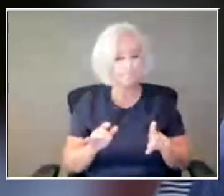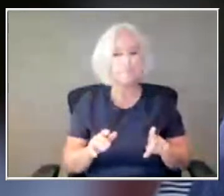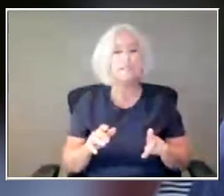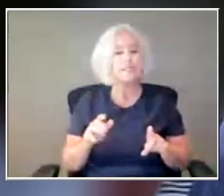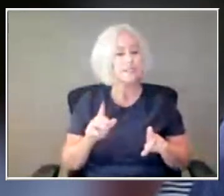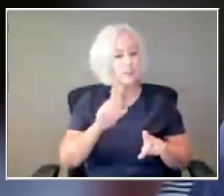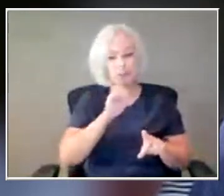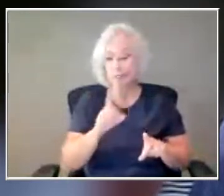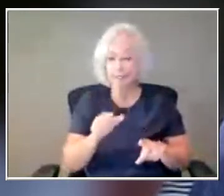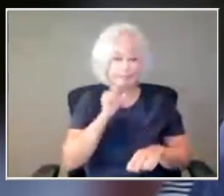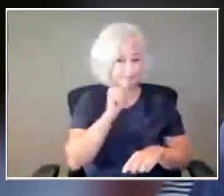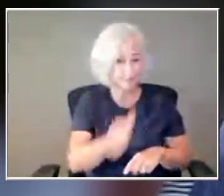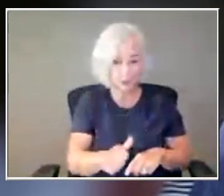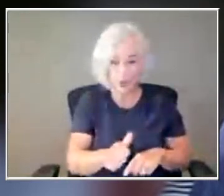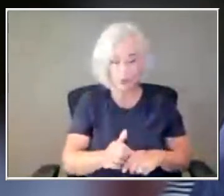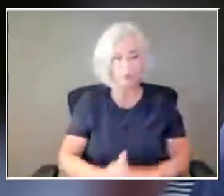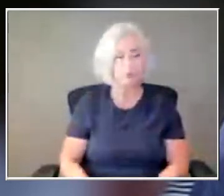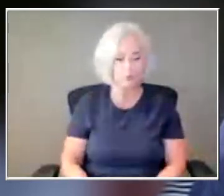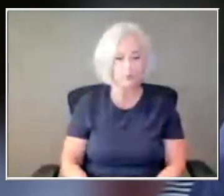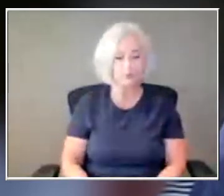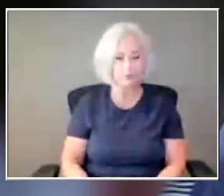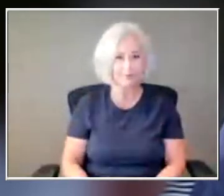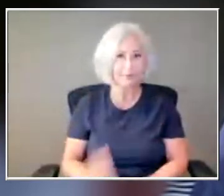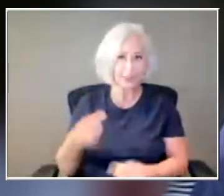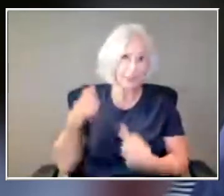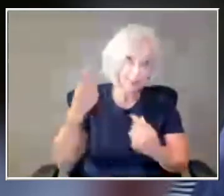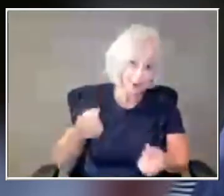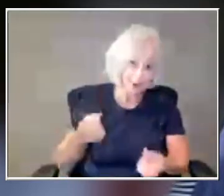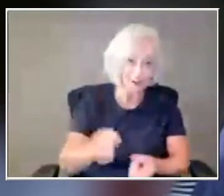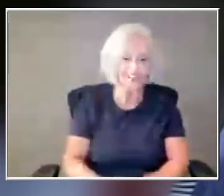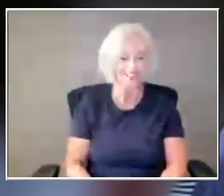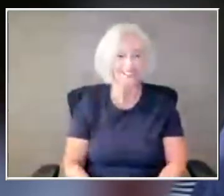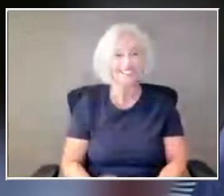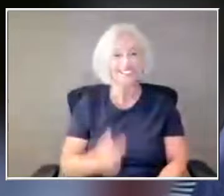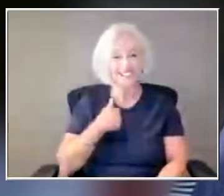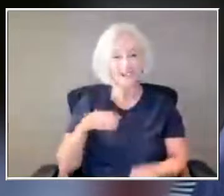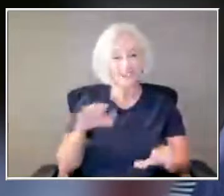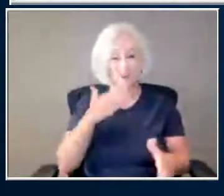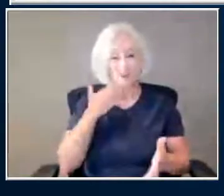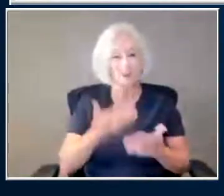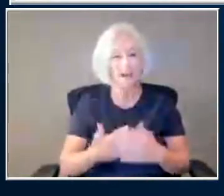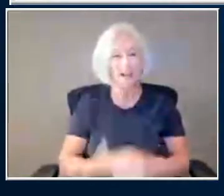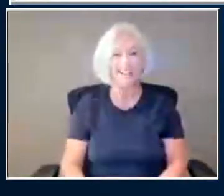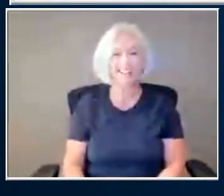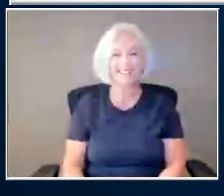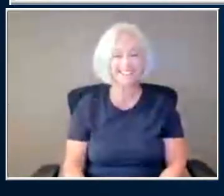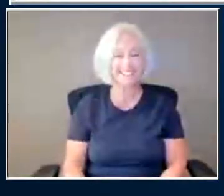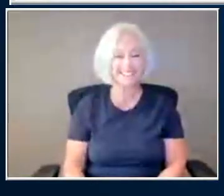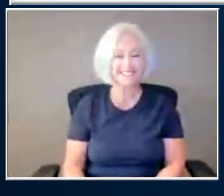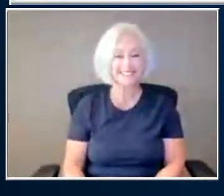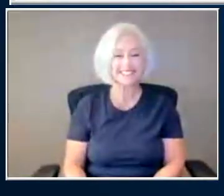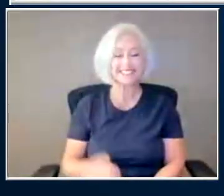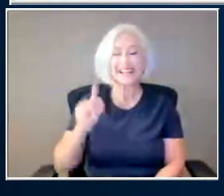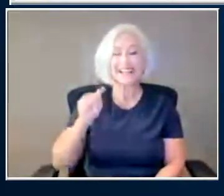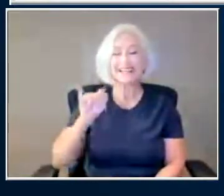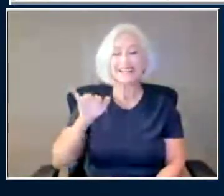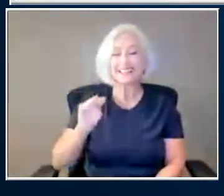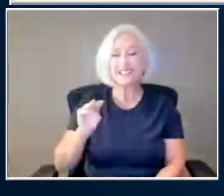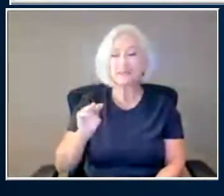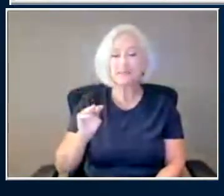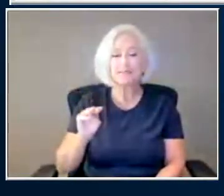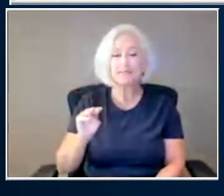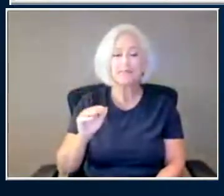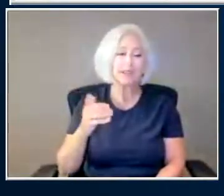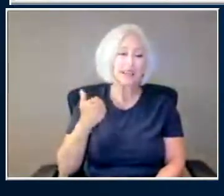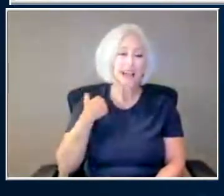but that hasn't been the case, at least so far, and I'm doing quite well. Tim, we know there's a stigma around